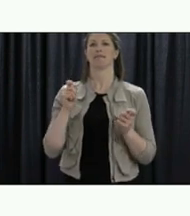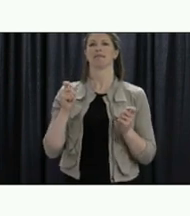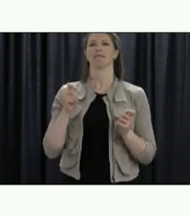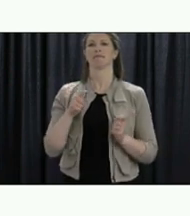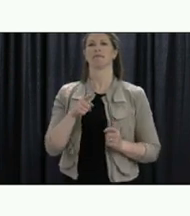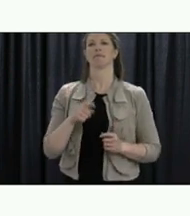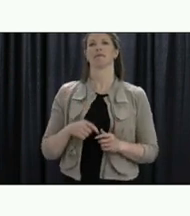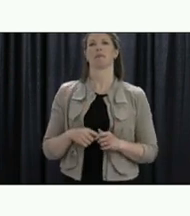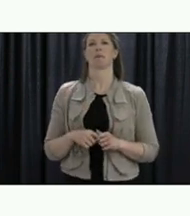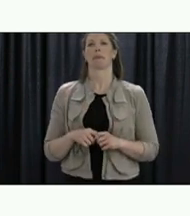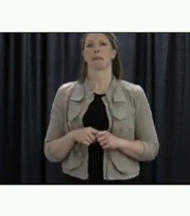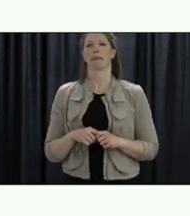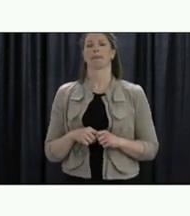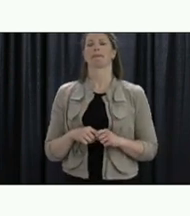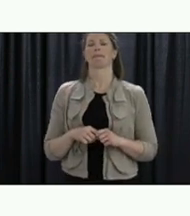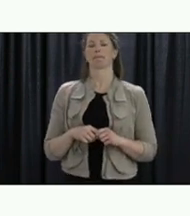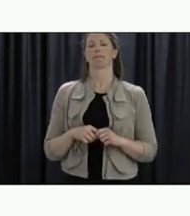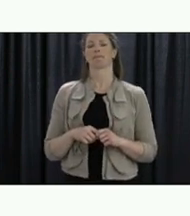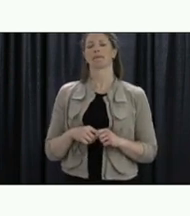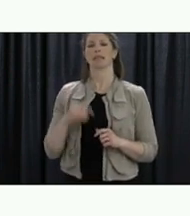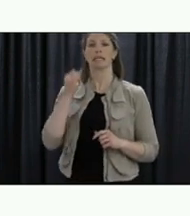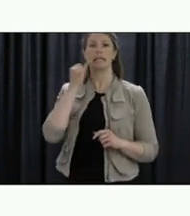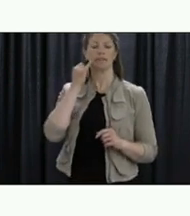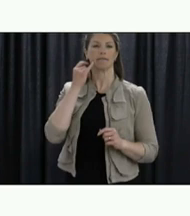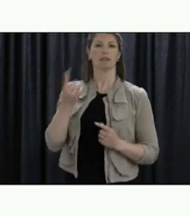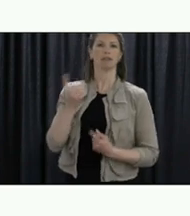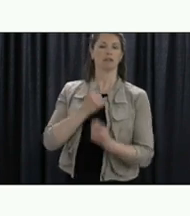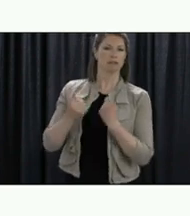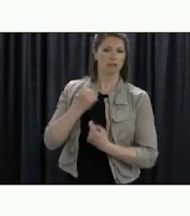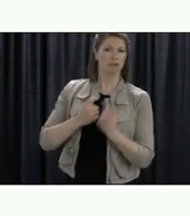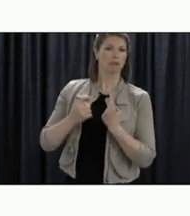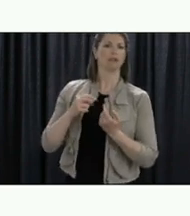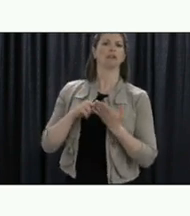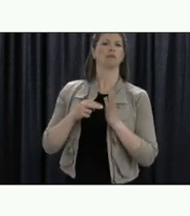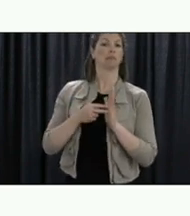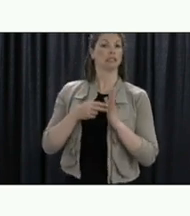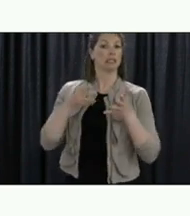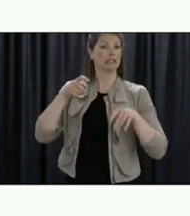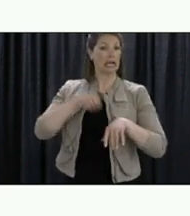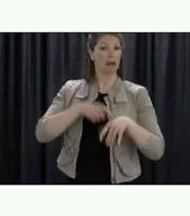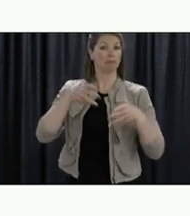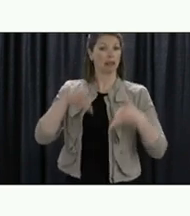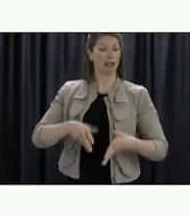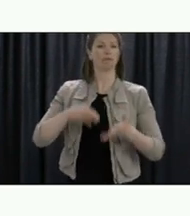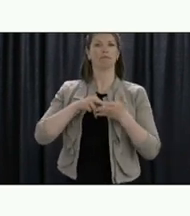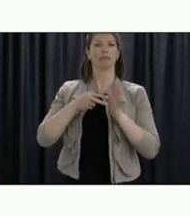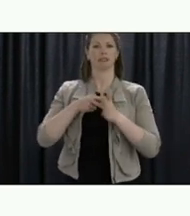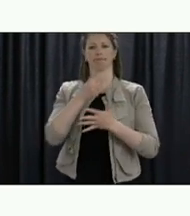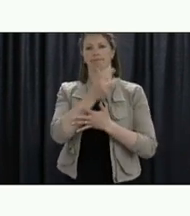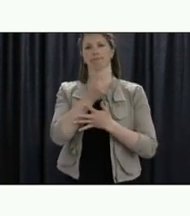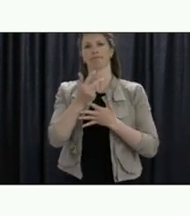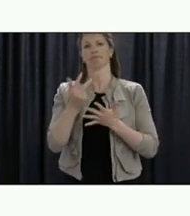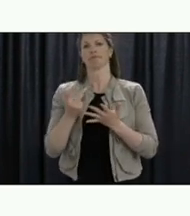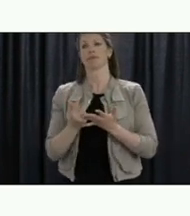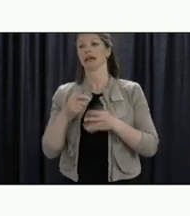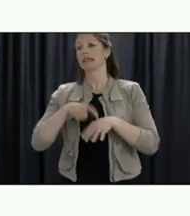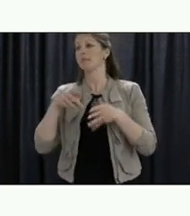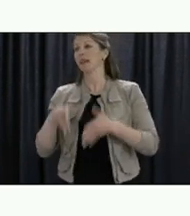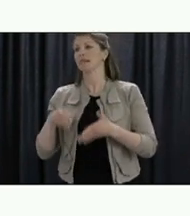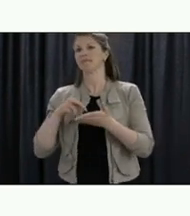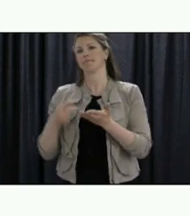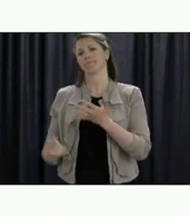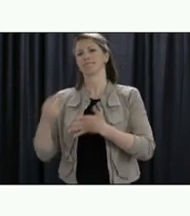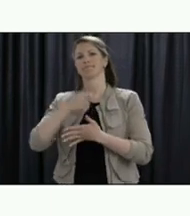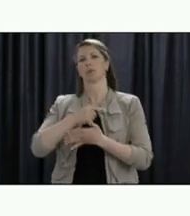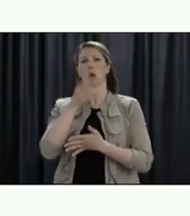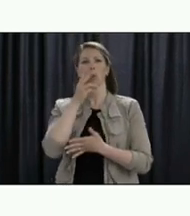press star one until your name has been called. Following this, should time permit, there will be an opportunity for single questions. Our first questions